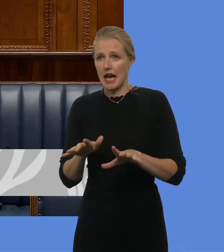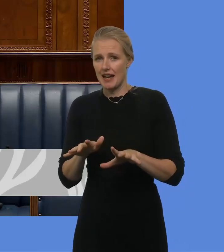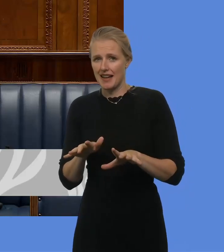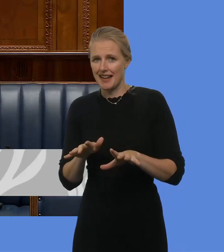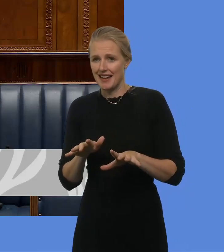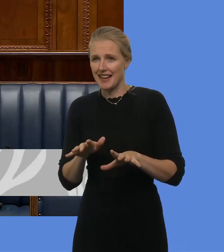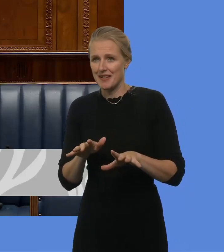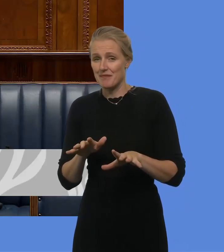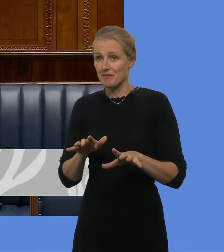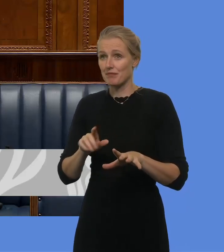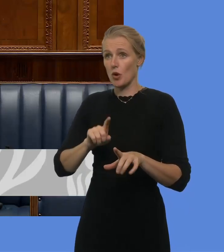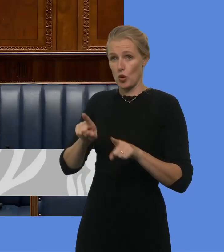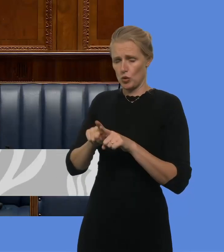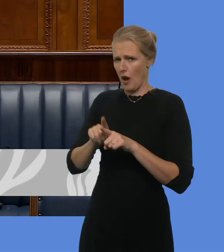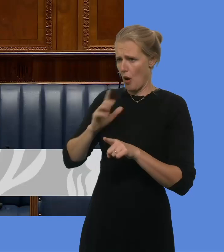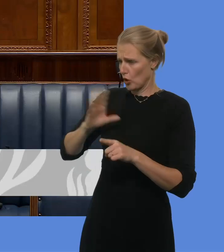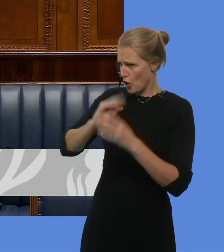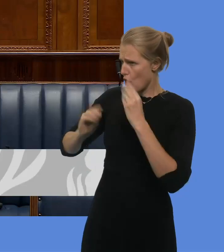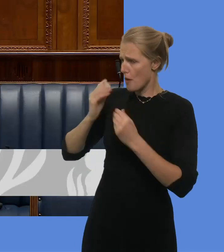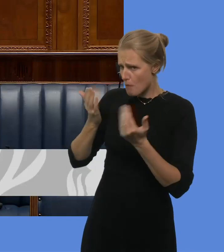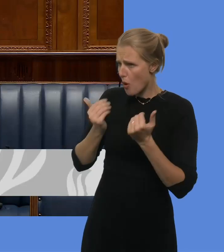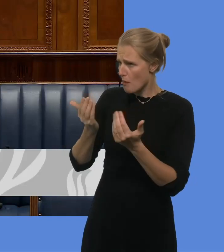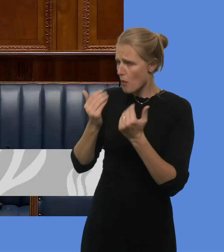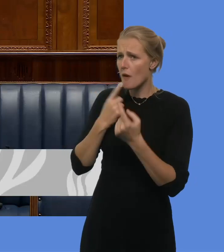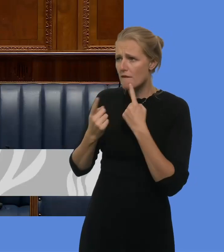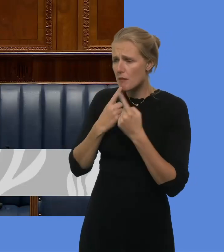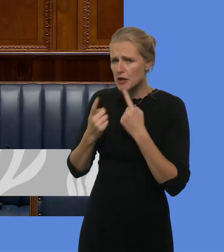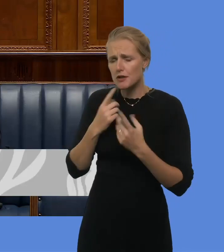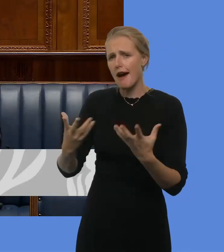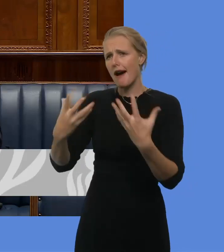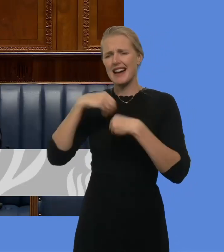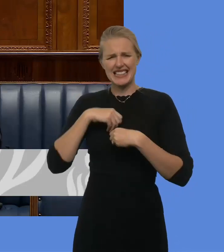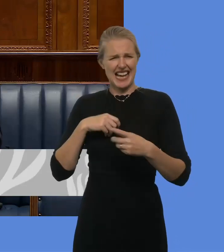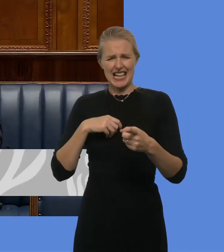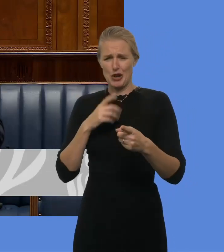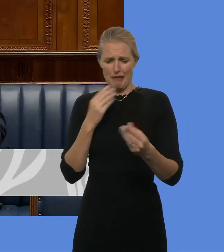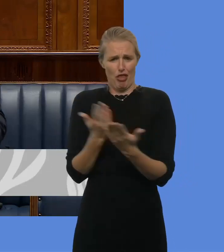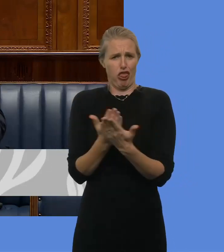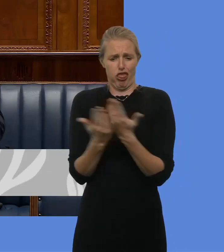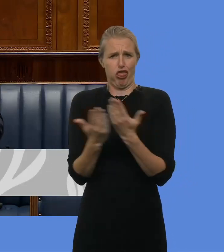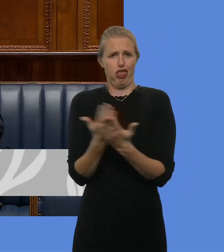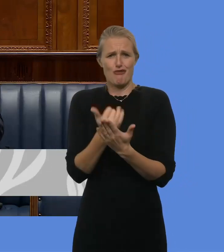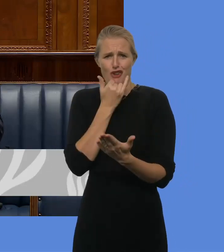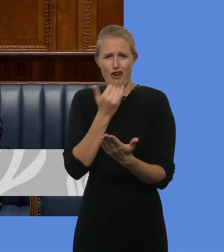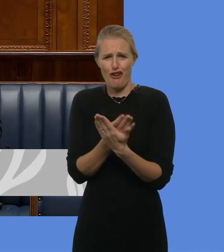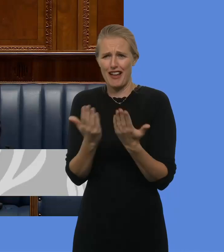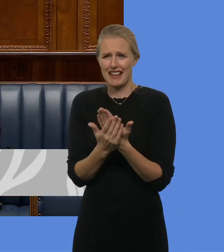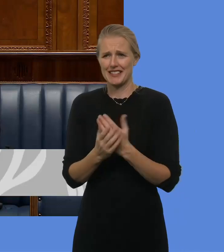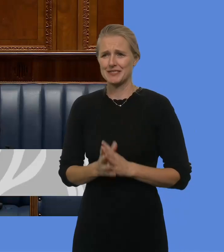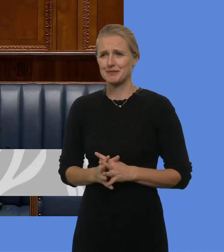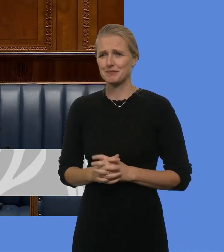learning that I know I will seek to build upon beyond this. Oh, sorry, I think I've got something there.